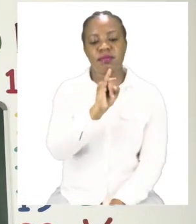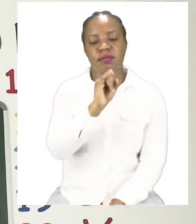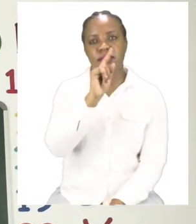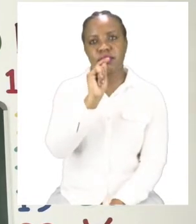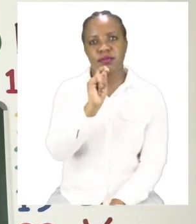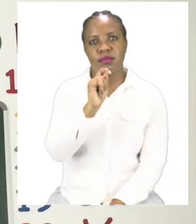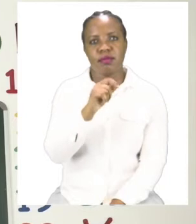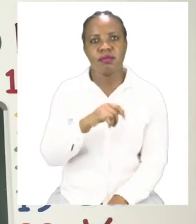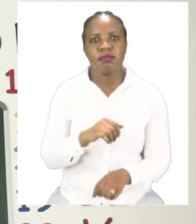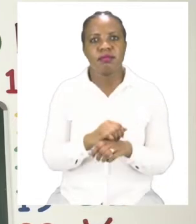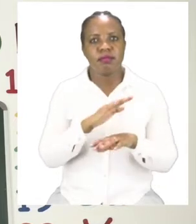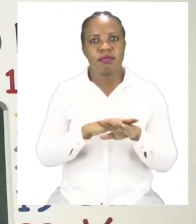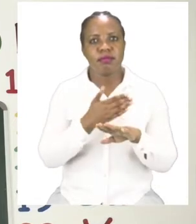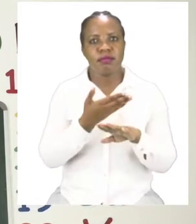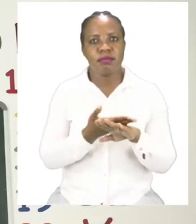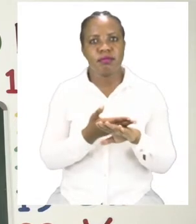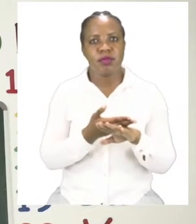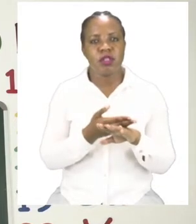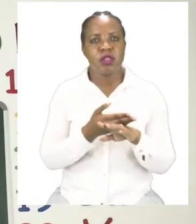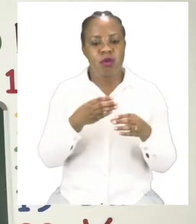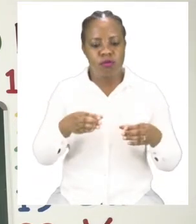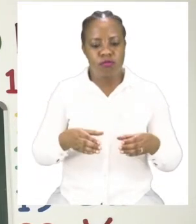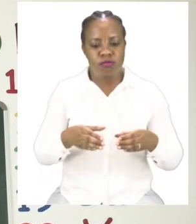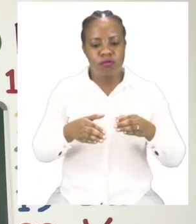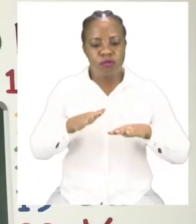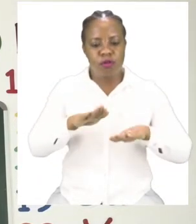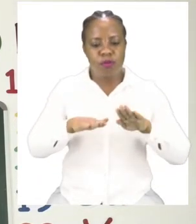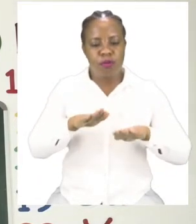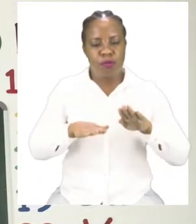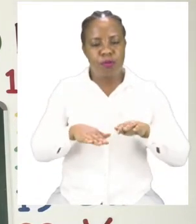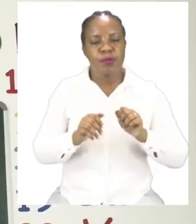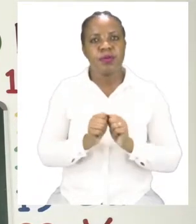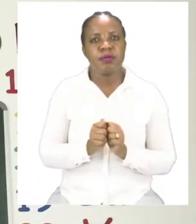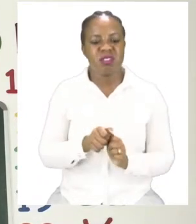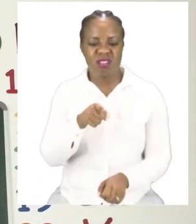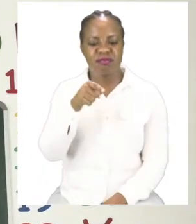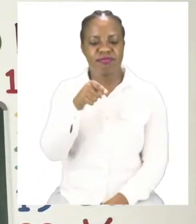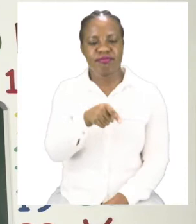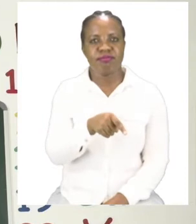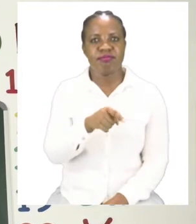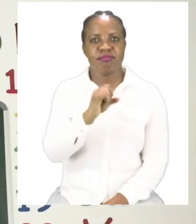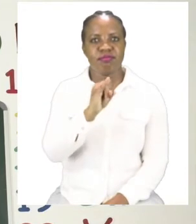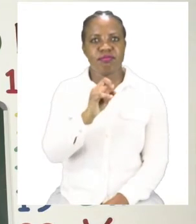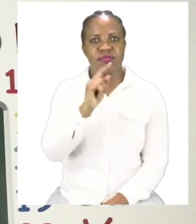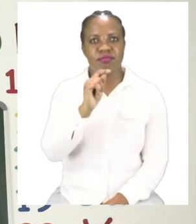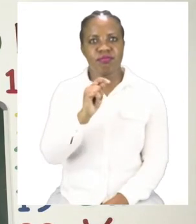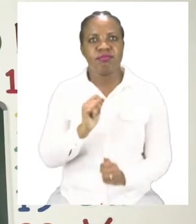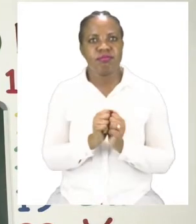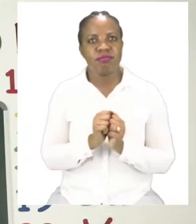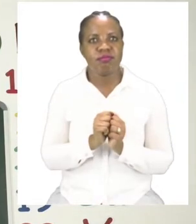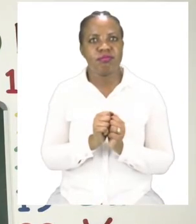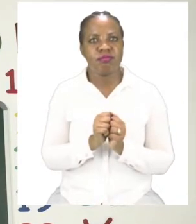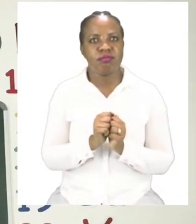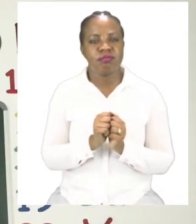For example, the drum. So we point to whatever we have in front of us, even the screen or the